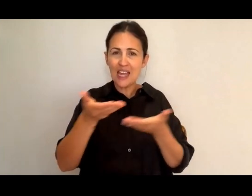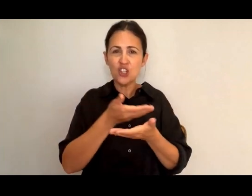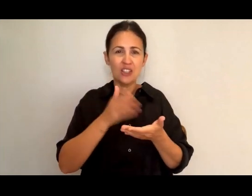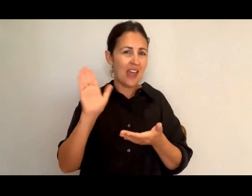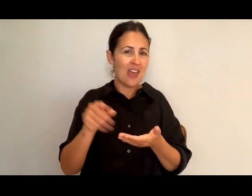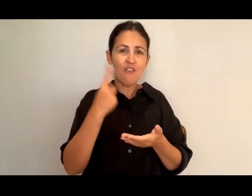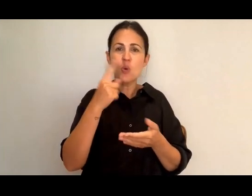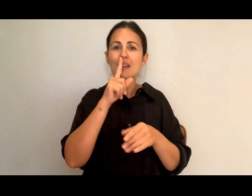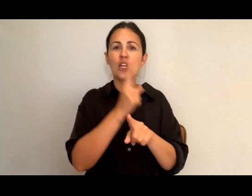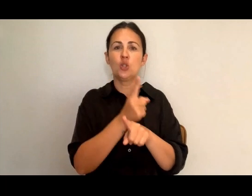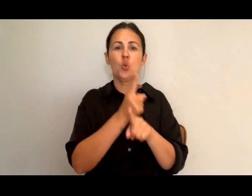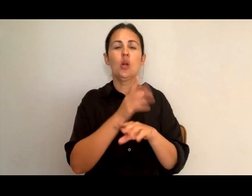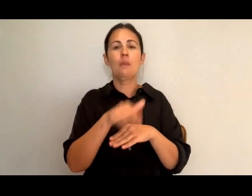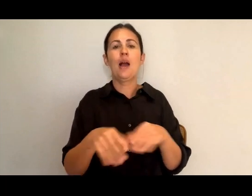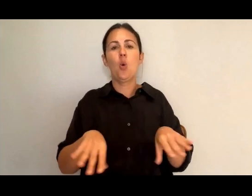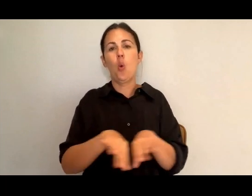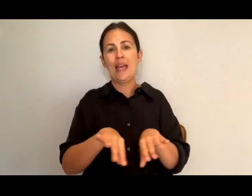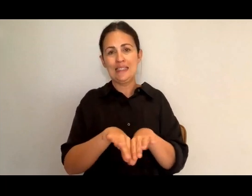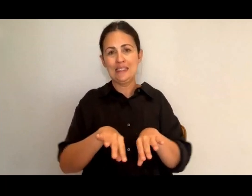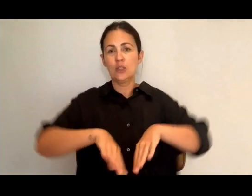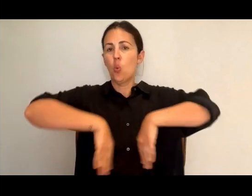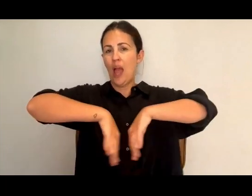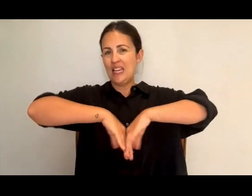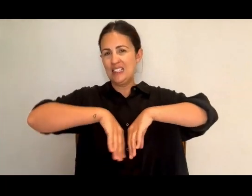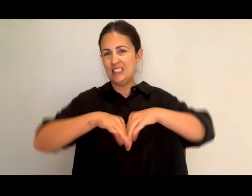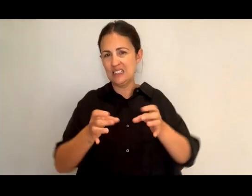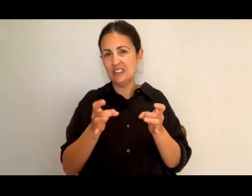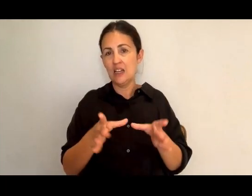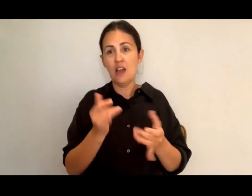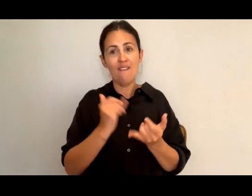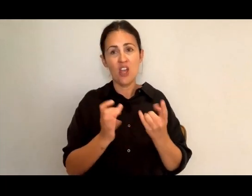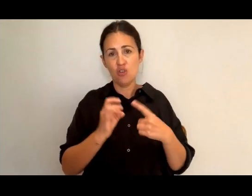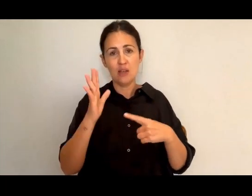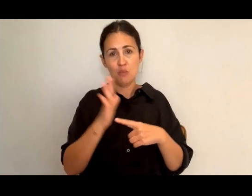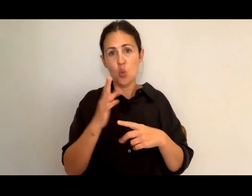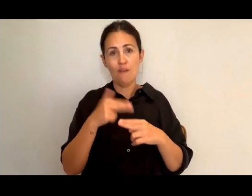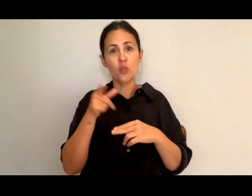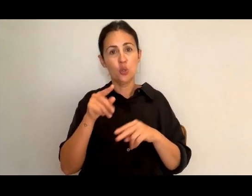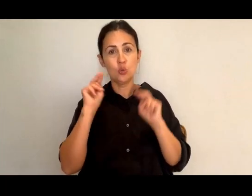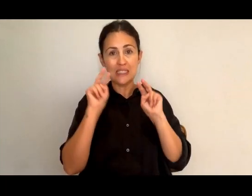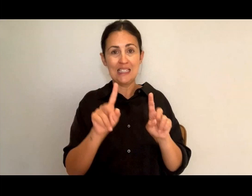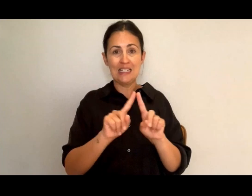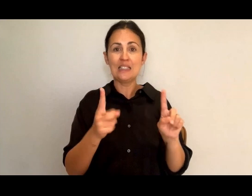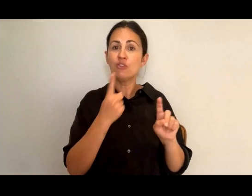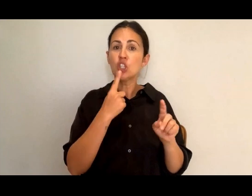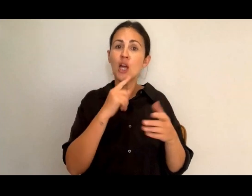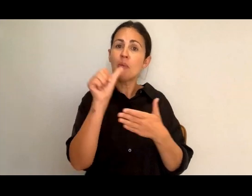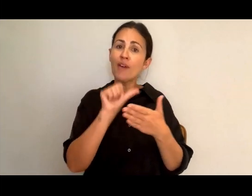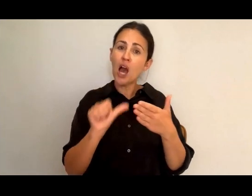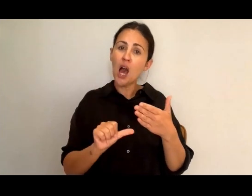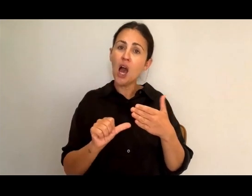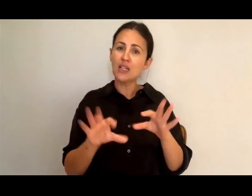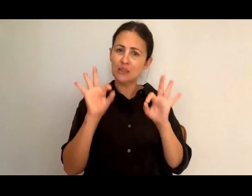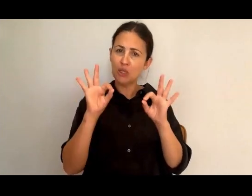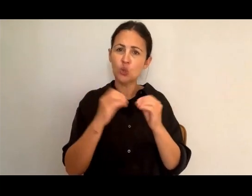I really think it's exciting that people get to view artworks in Waste to Art that are made particularly by primary school aged children. And because the conversation